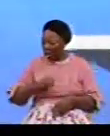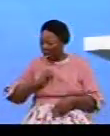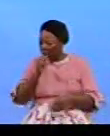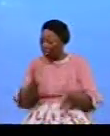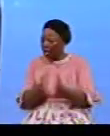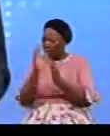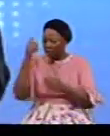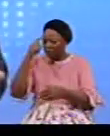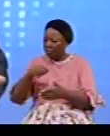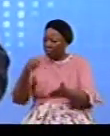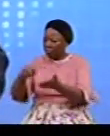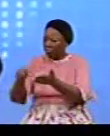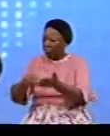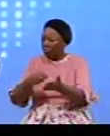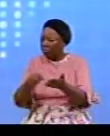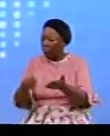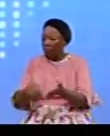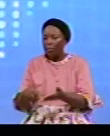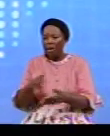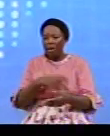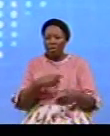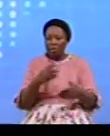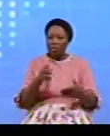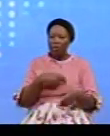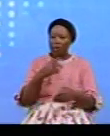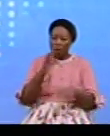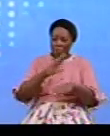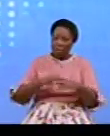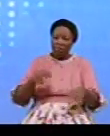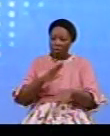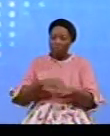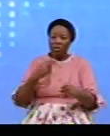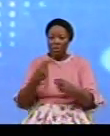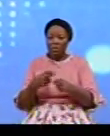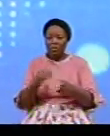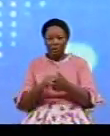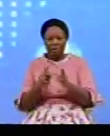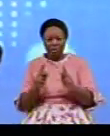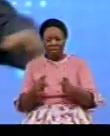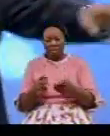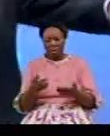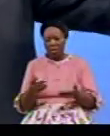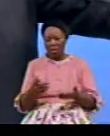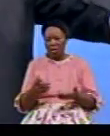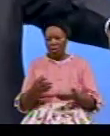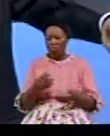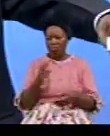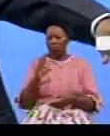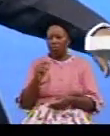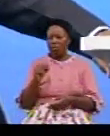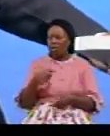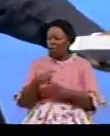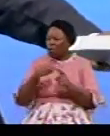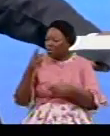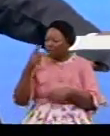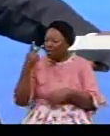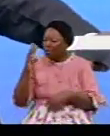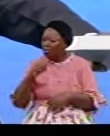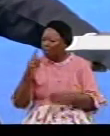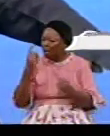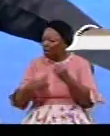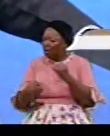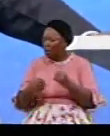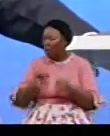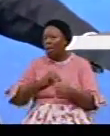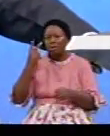Lord, idolatry will vanish away. You come out of that idolatry and you